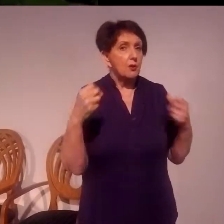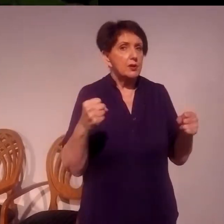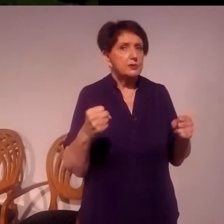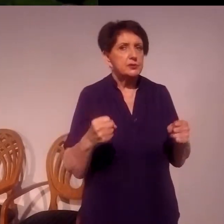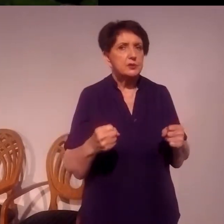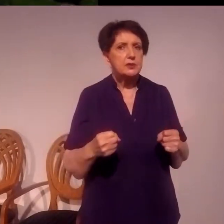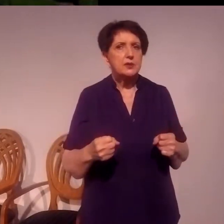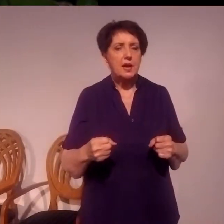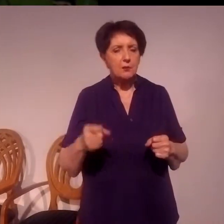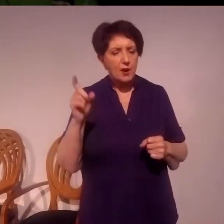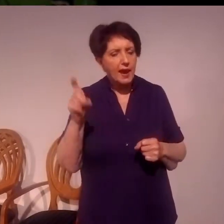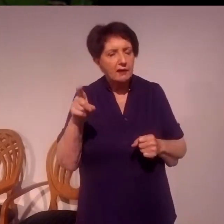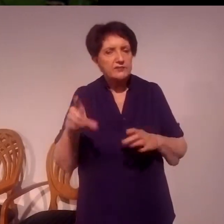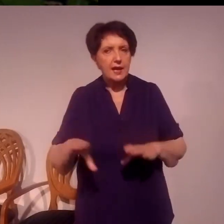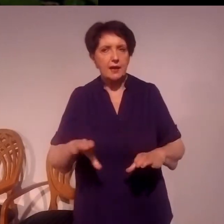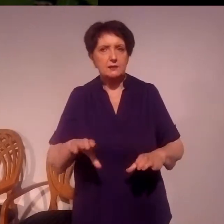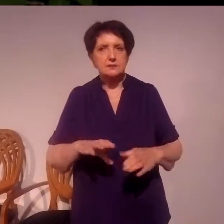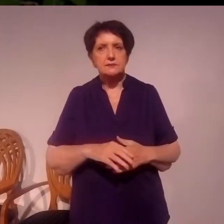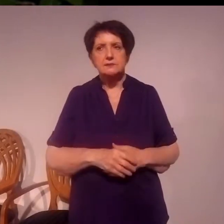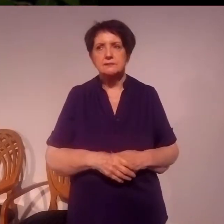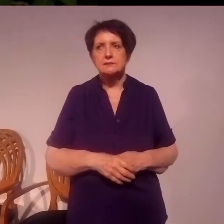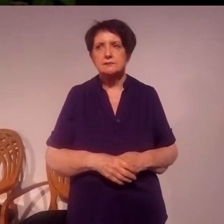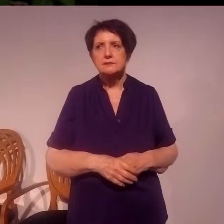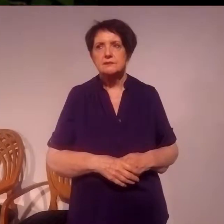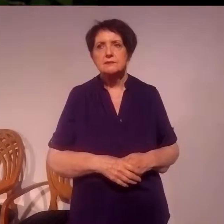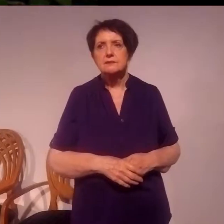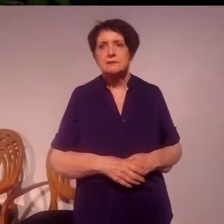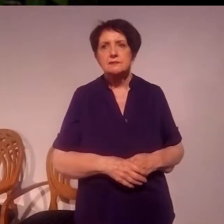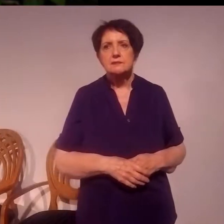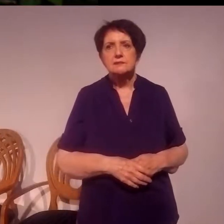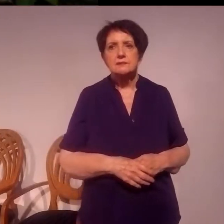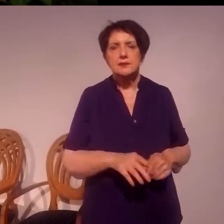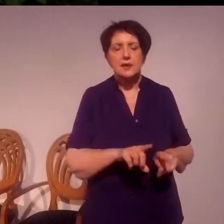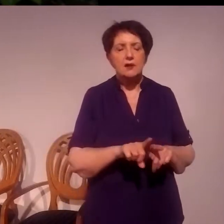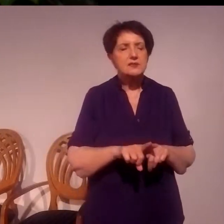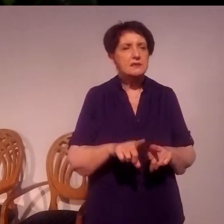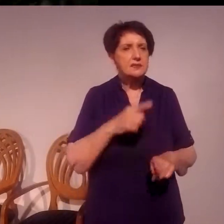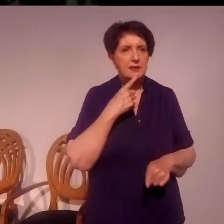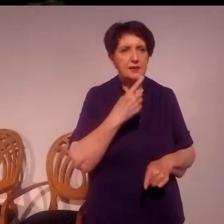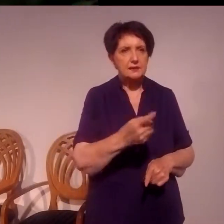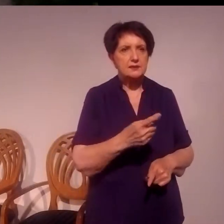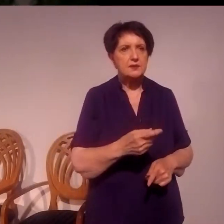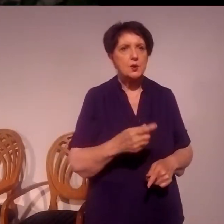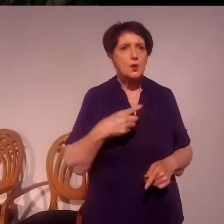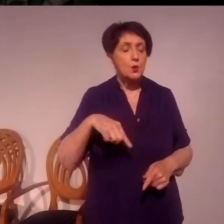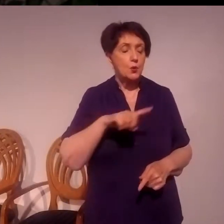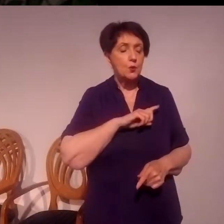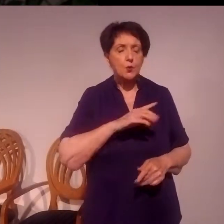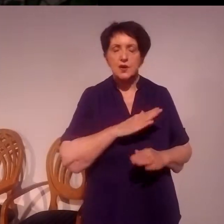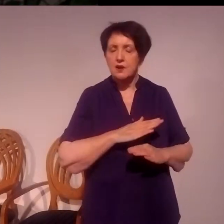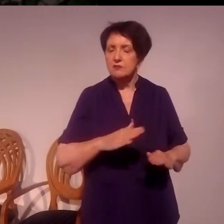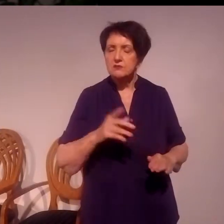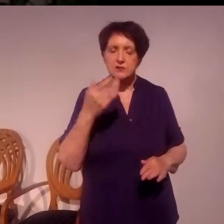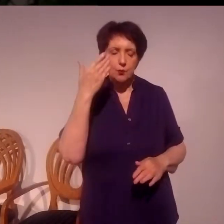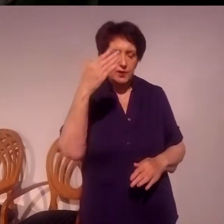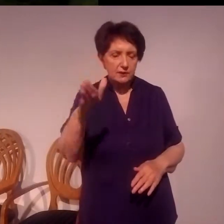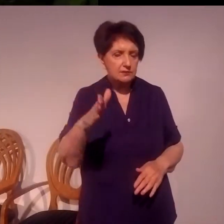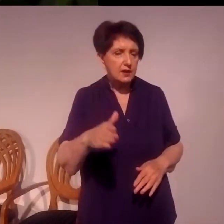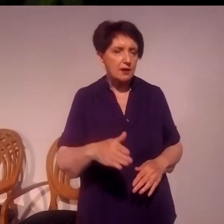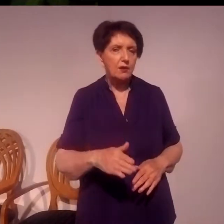and we've got to act. He also tells us that we do not know how